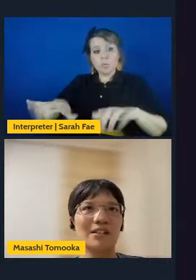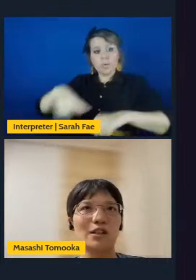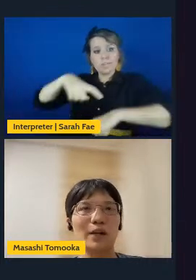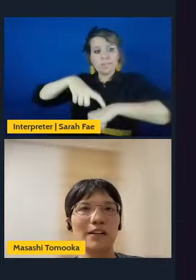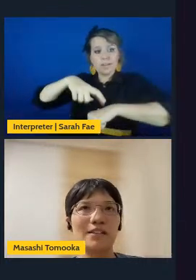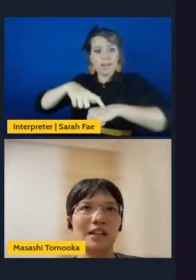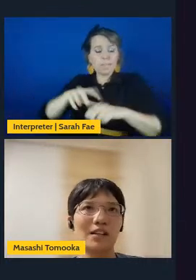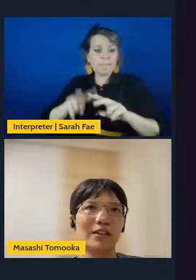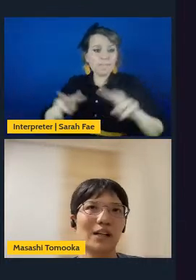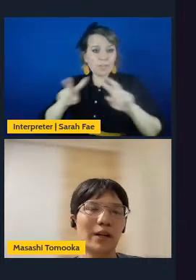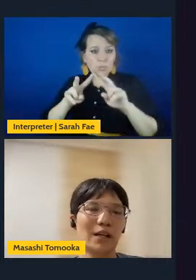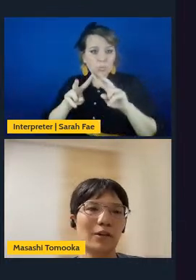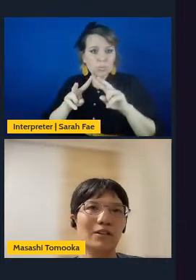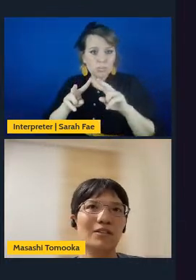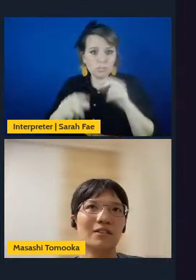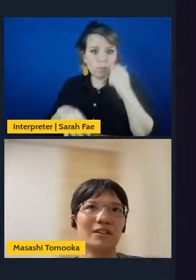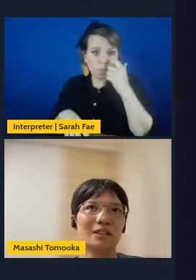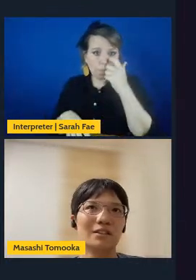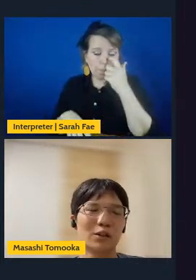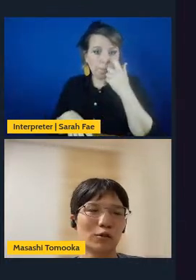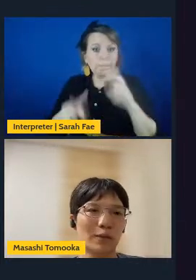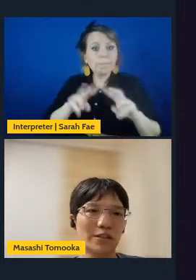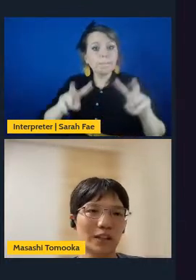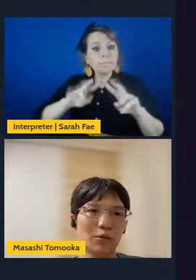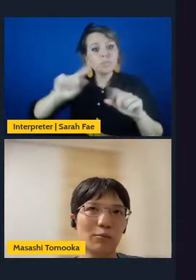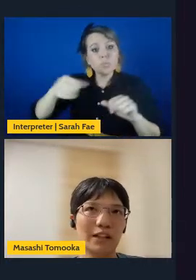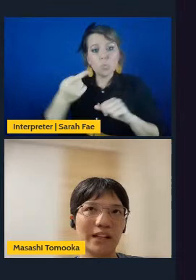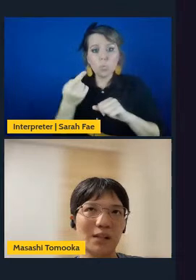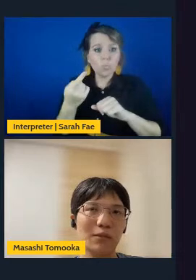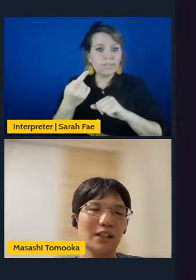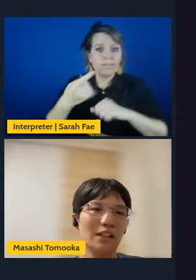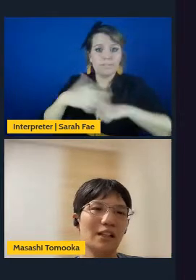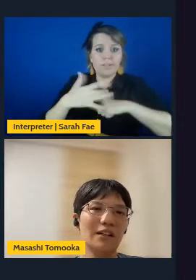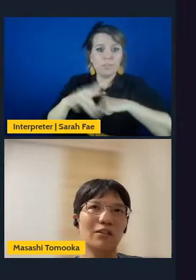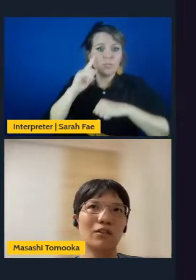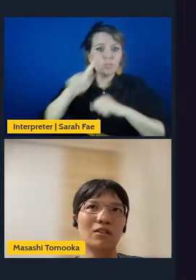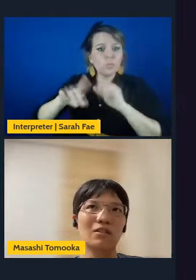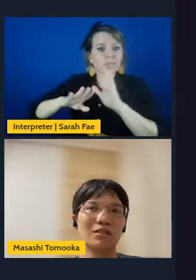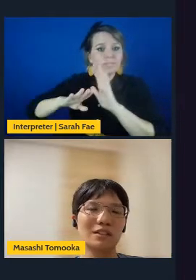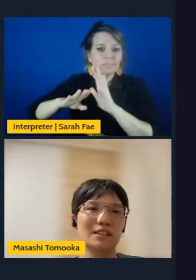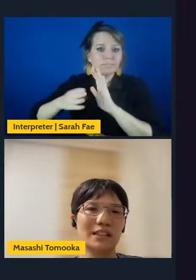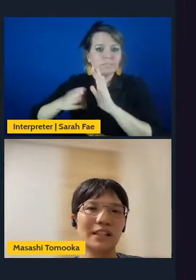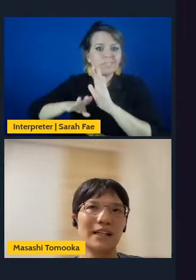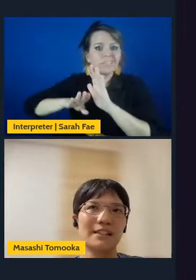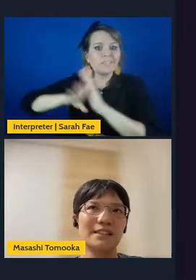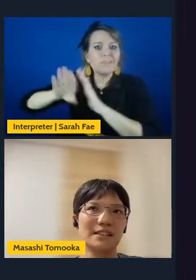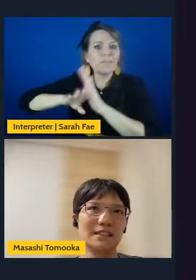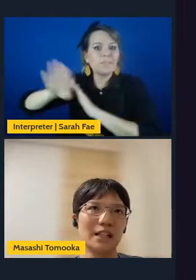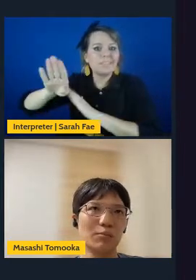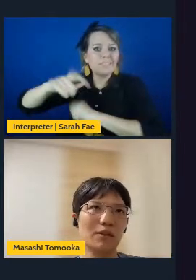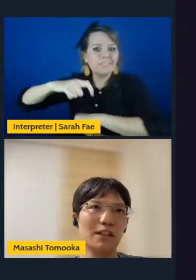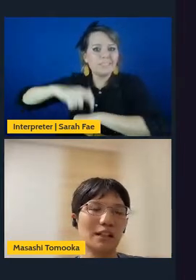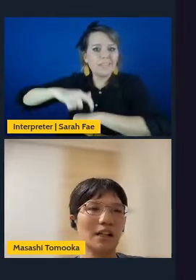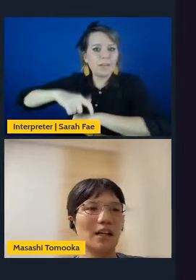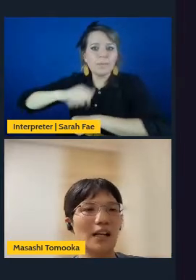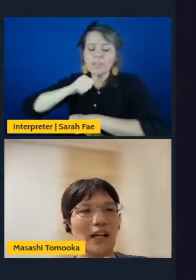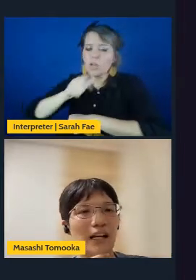whose actual values are only available on CloudFormation deployment time, not on CDK synthesis